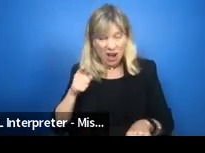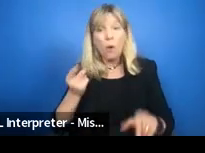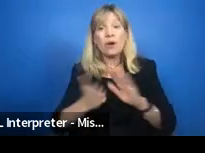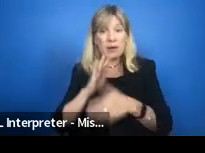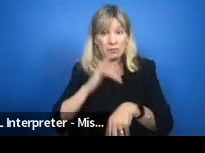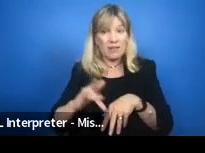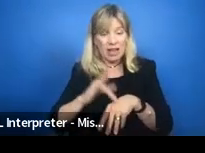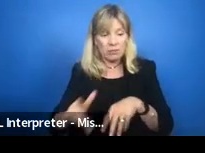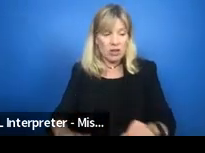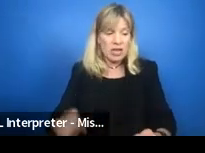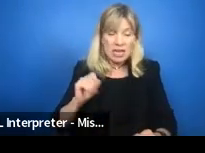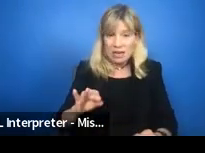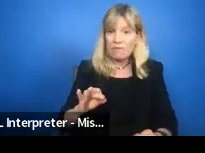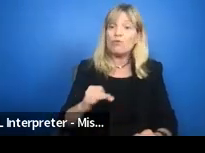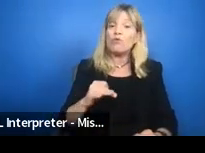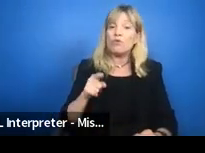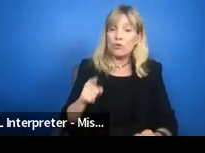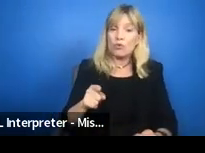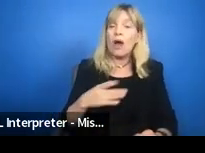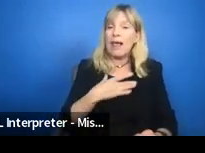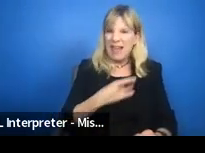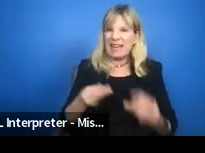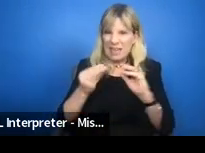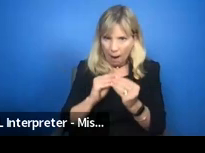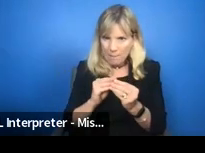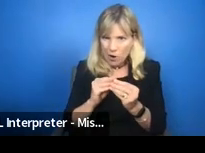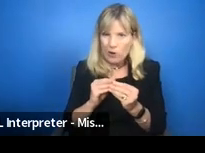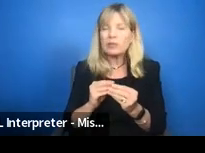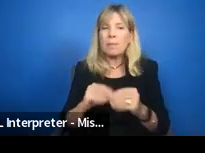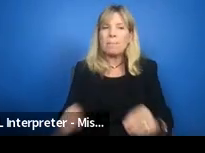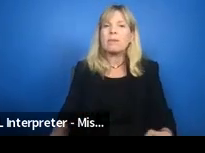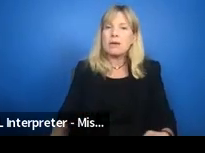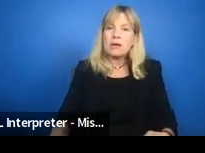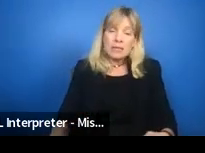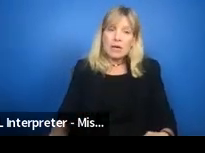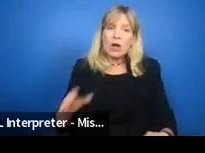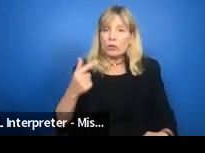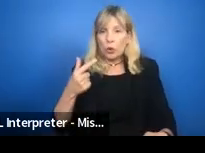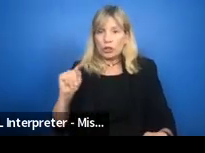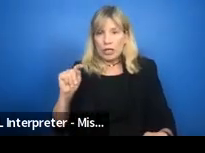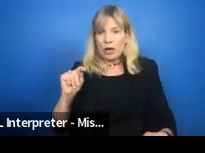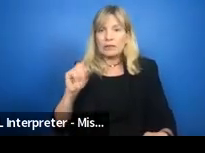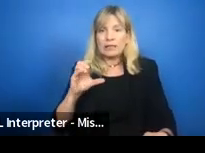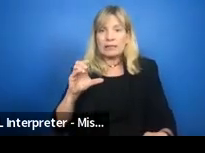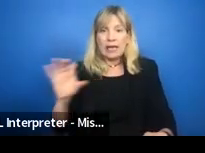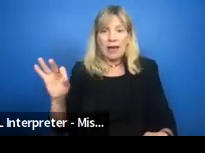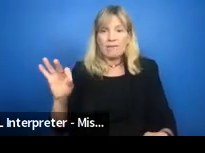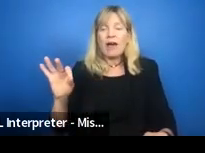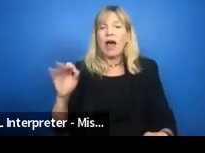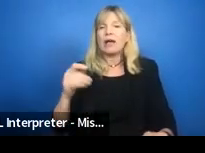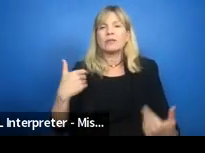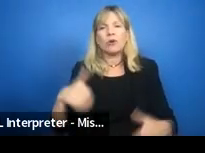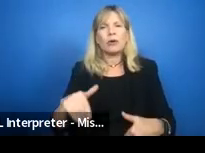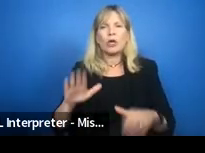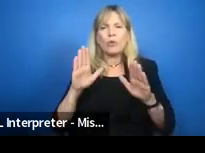available if you're into the nitty-gritty numbers. So Georgetown CCF also has a ton of great